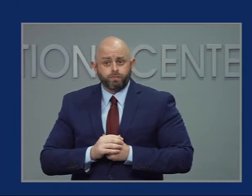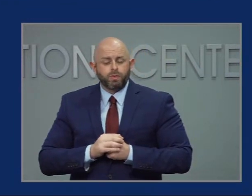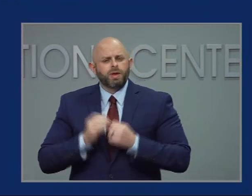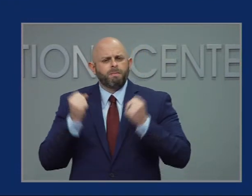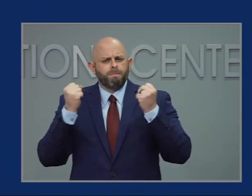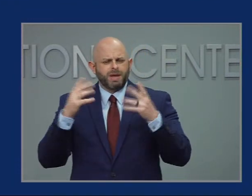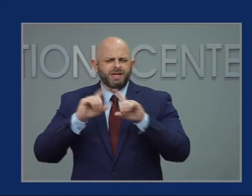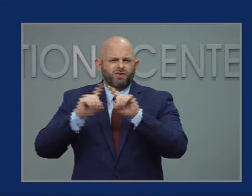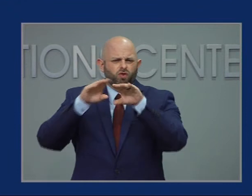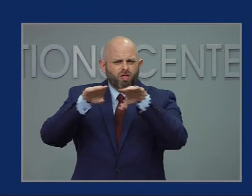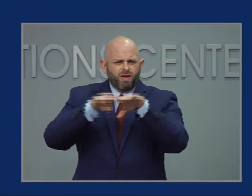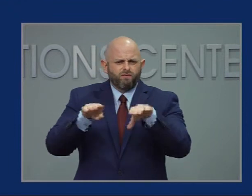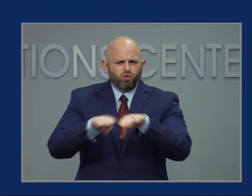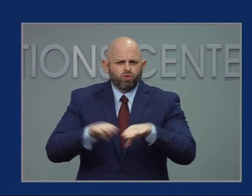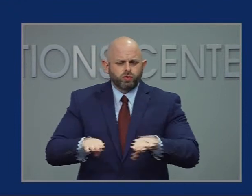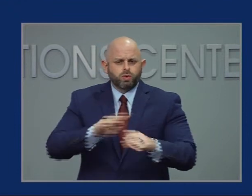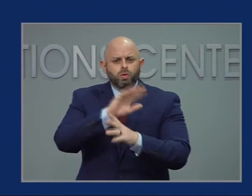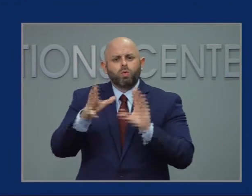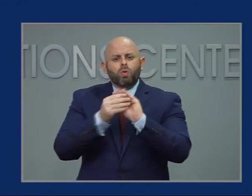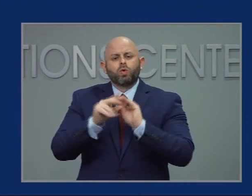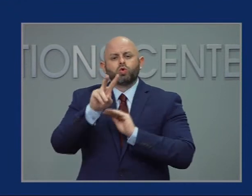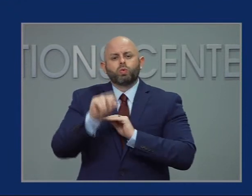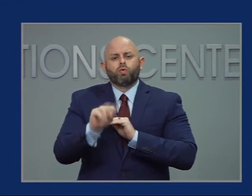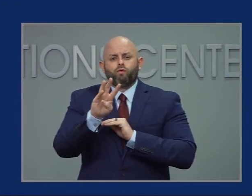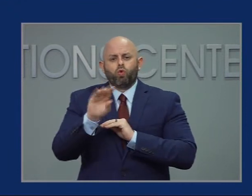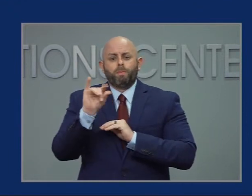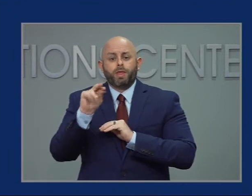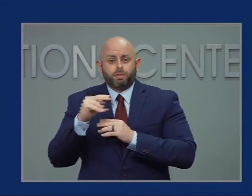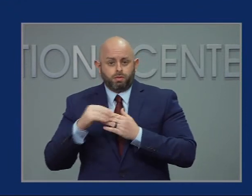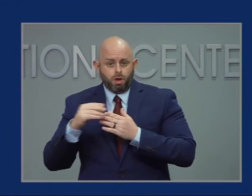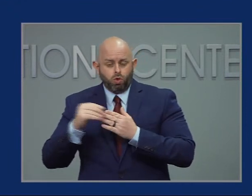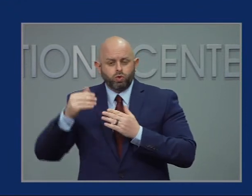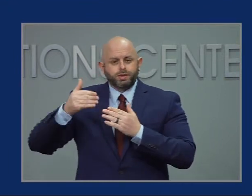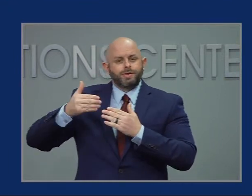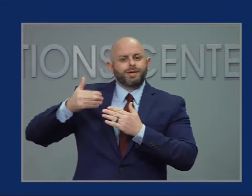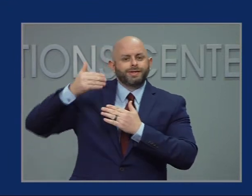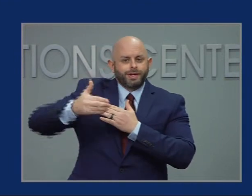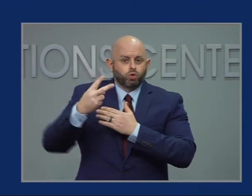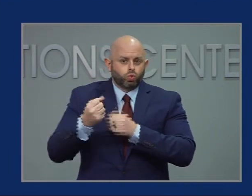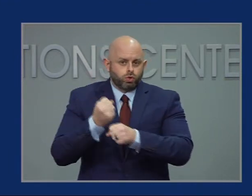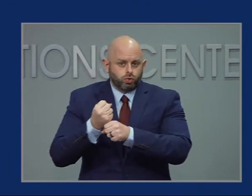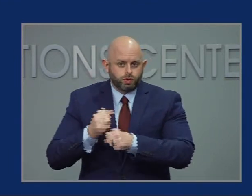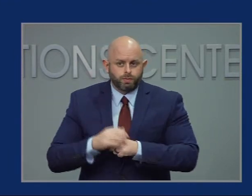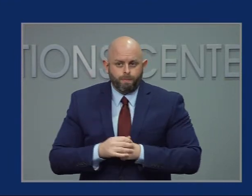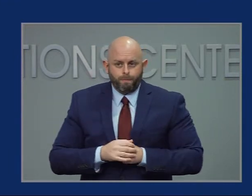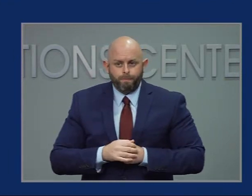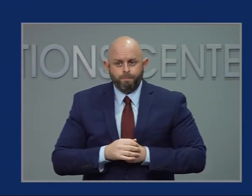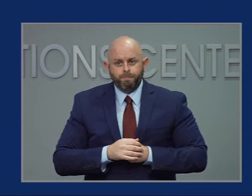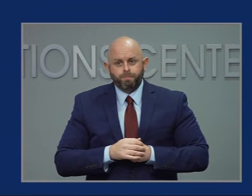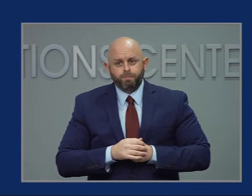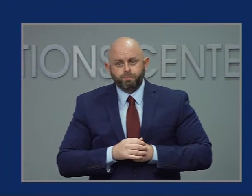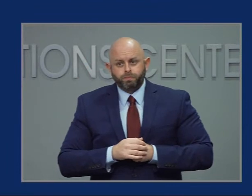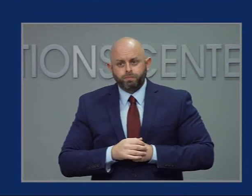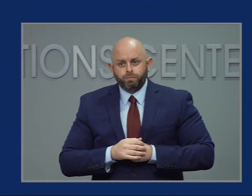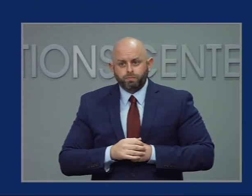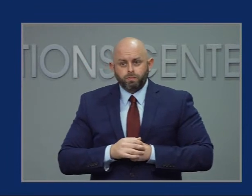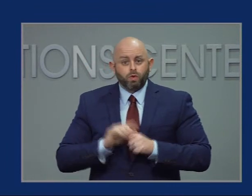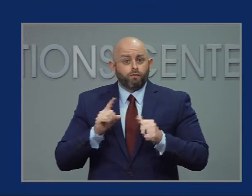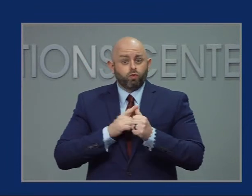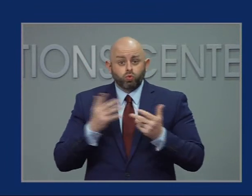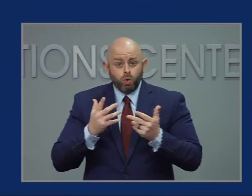to it, and it totals $2.4 billion over the next 2 years. First, it